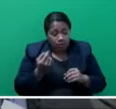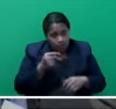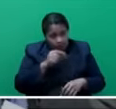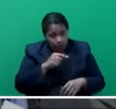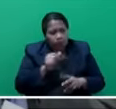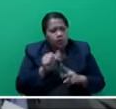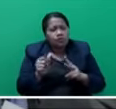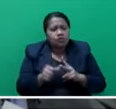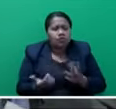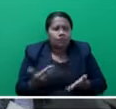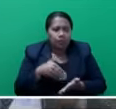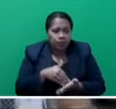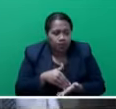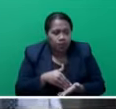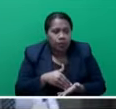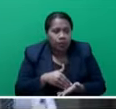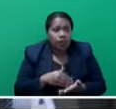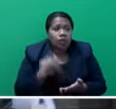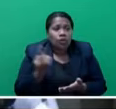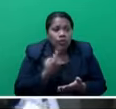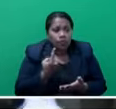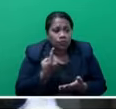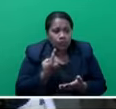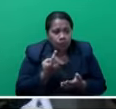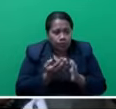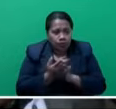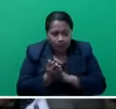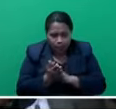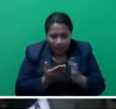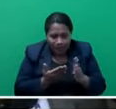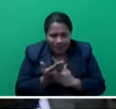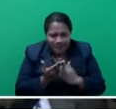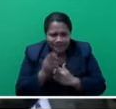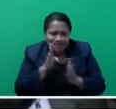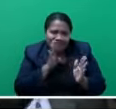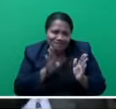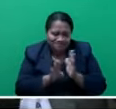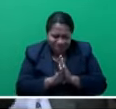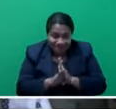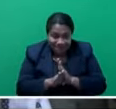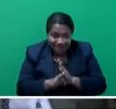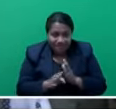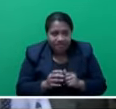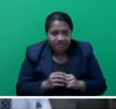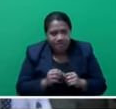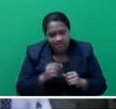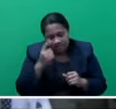also in addition to those who are going through private providers. As we know that it's estimated that anywhere in